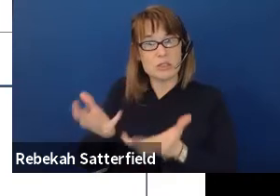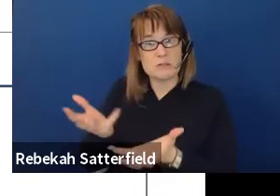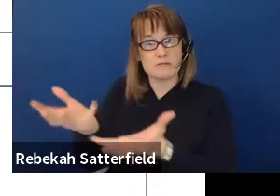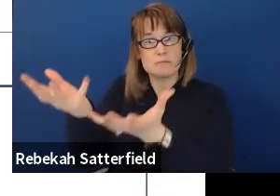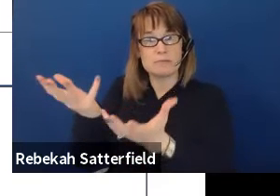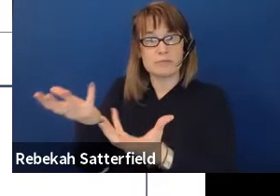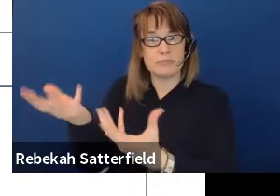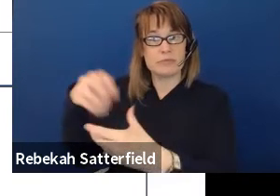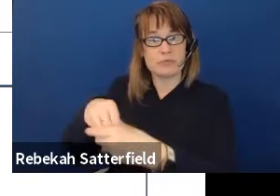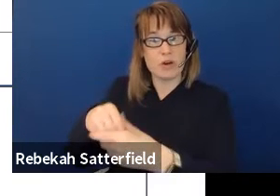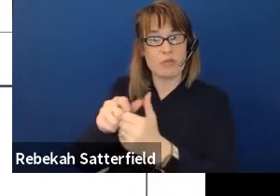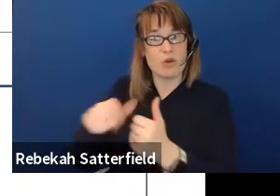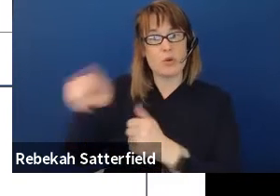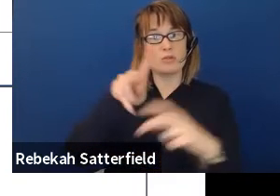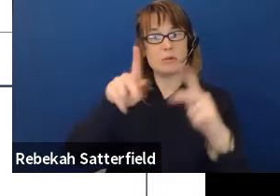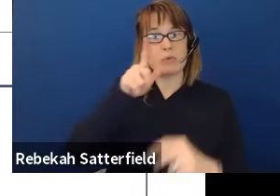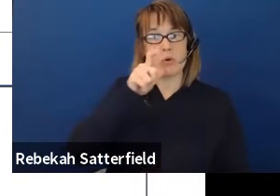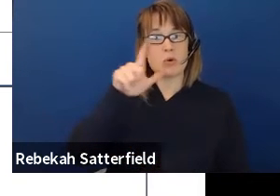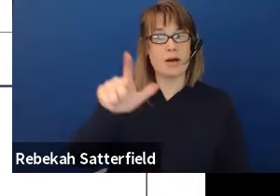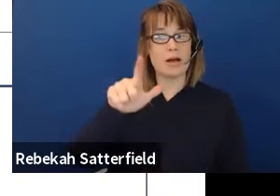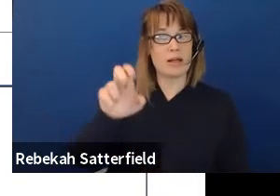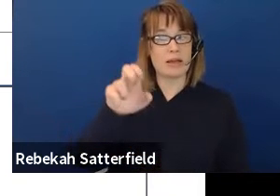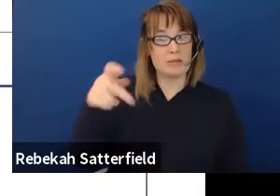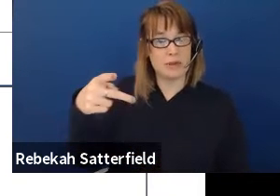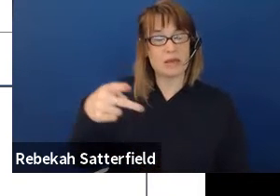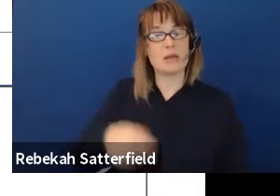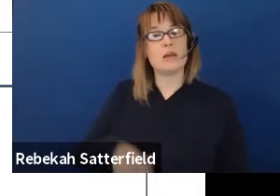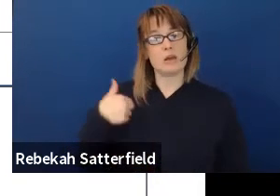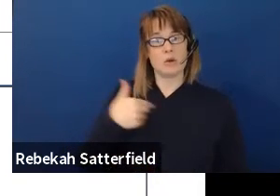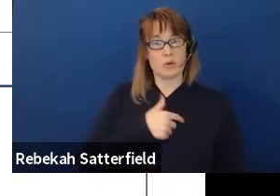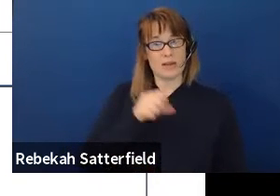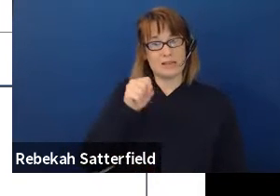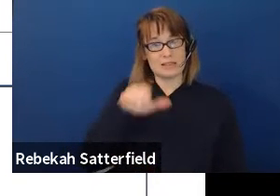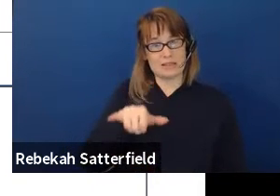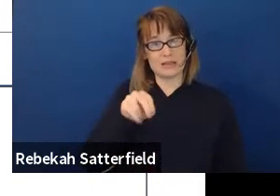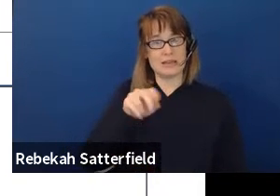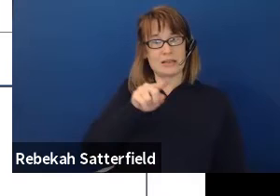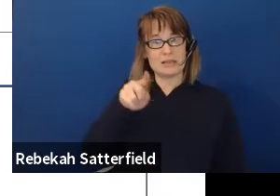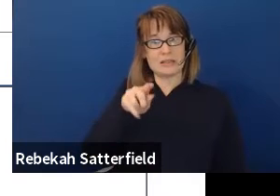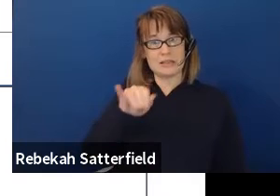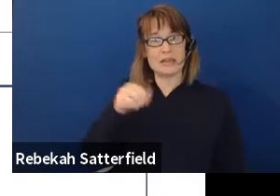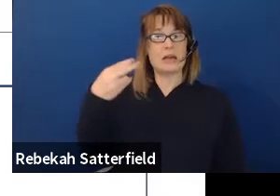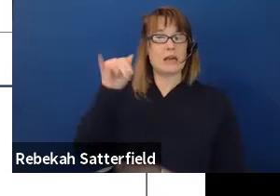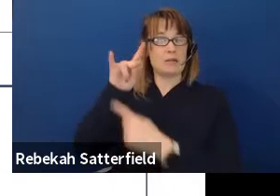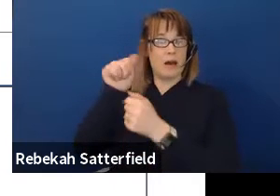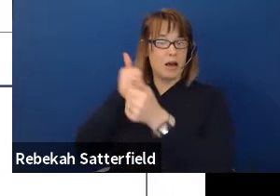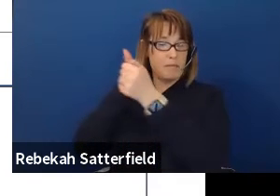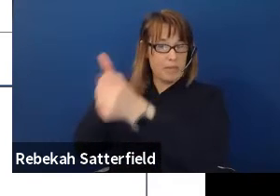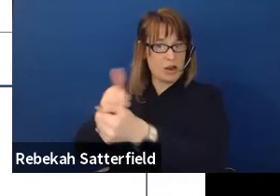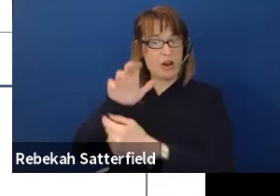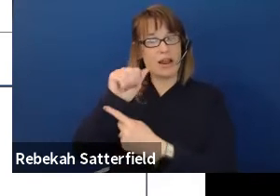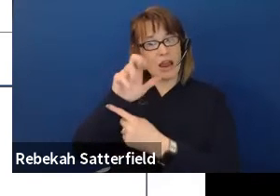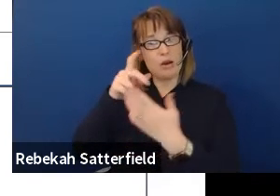LEP population. And Cinzy being a HIPAA compliant virtual care platform, it allows the staff to